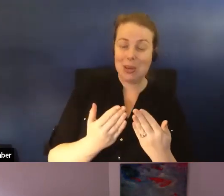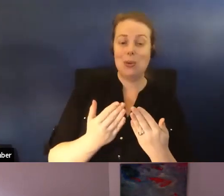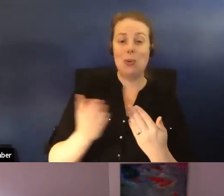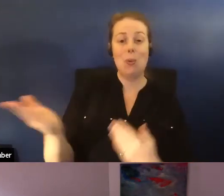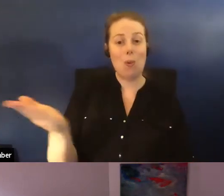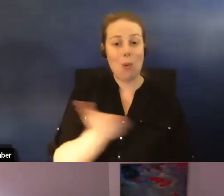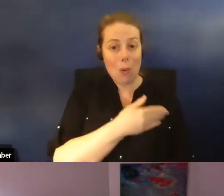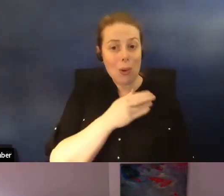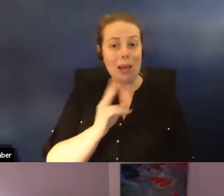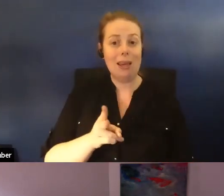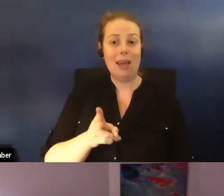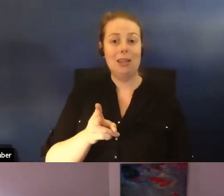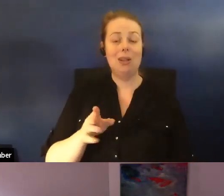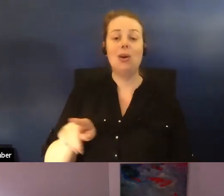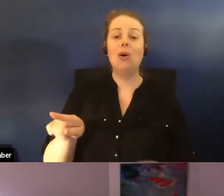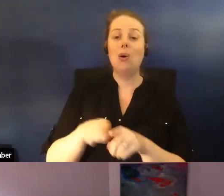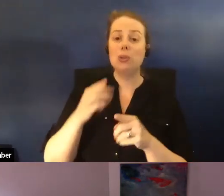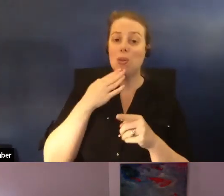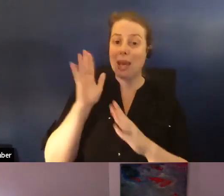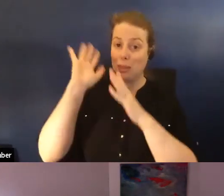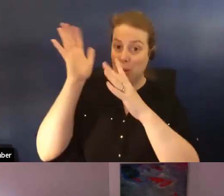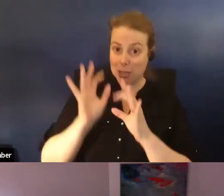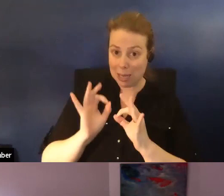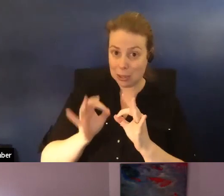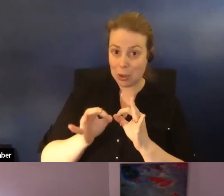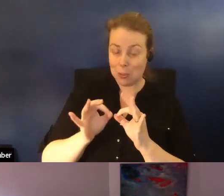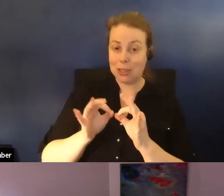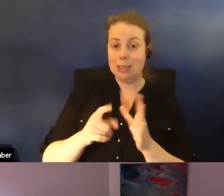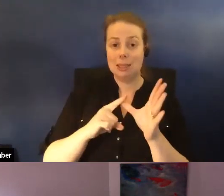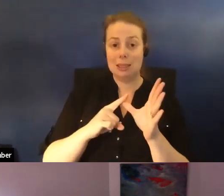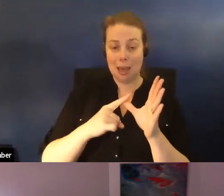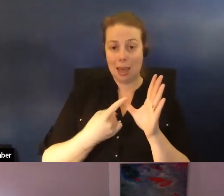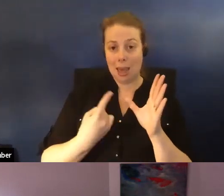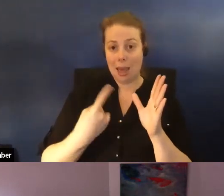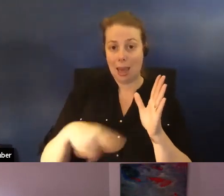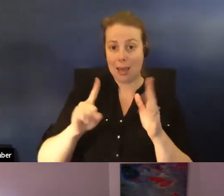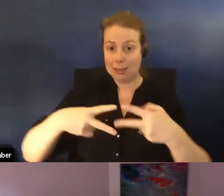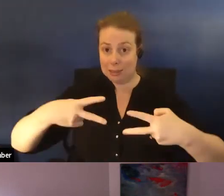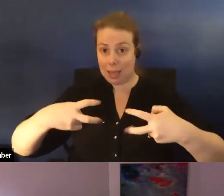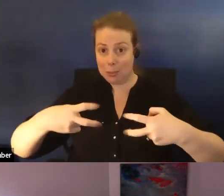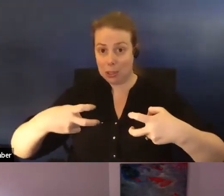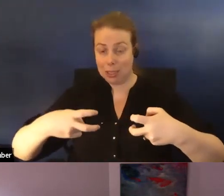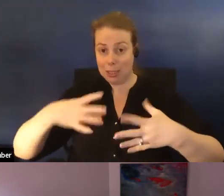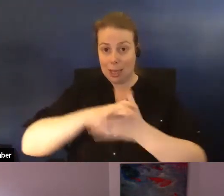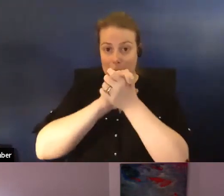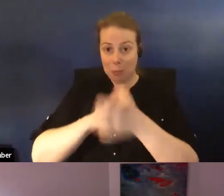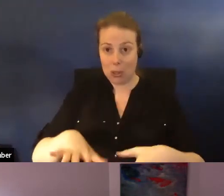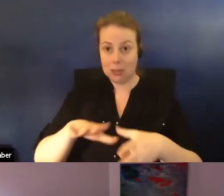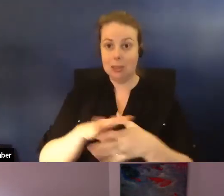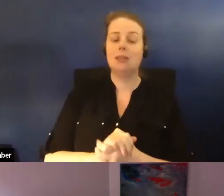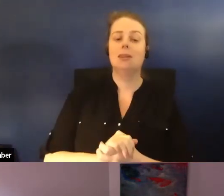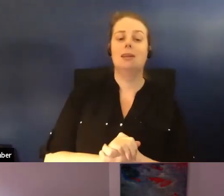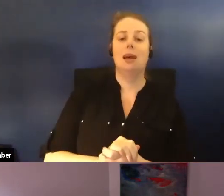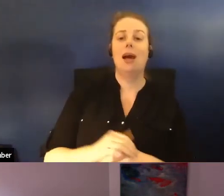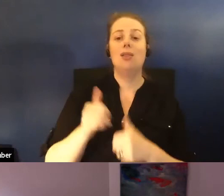much. Also thank our Auslan interpreters and our live captioning experts, and as always, our good